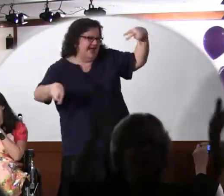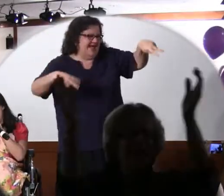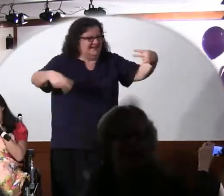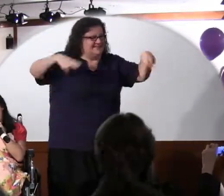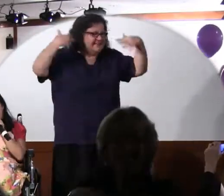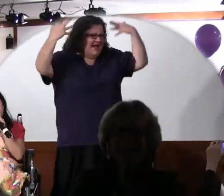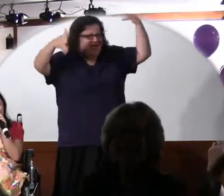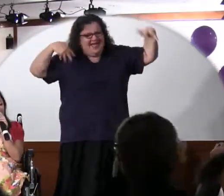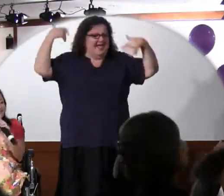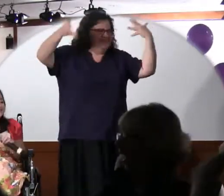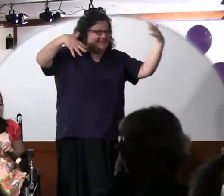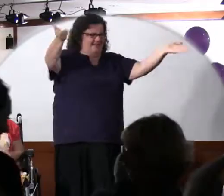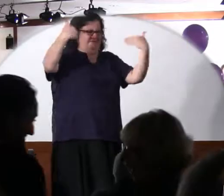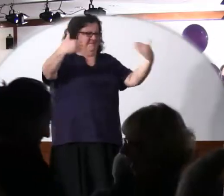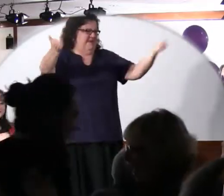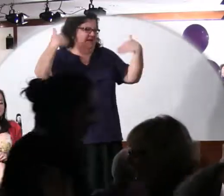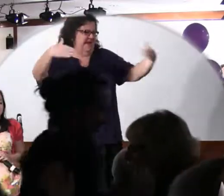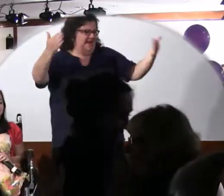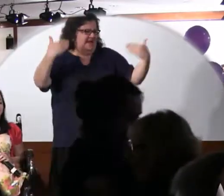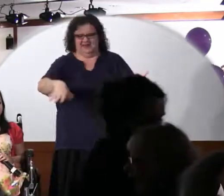dance to me, baby. Dance.